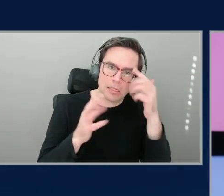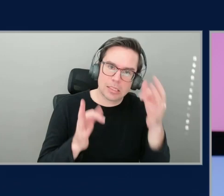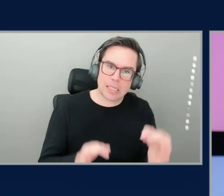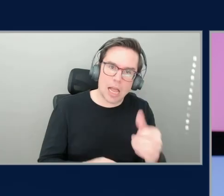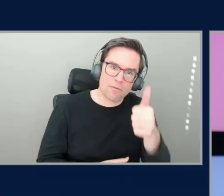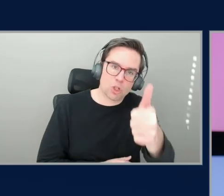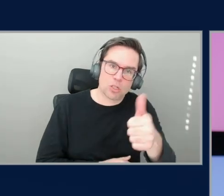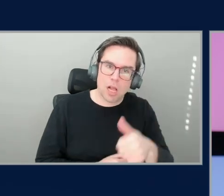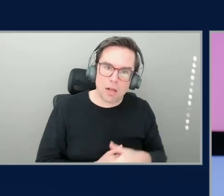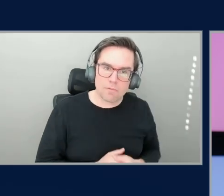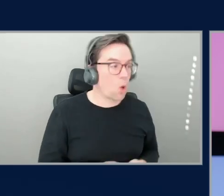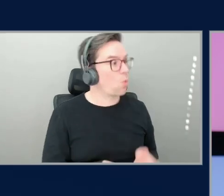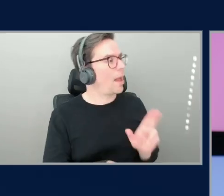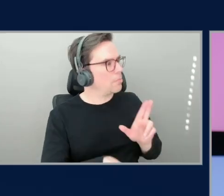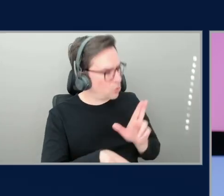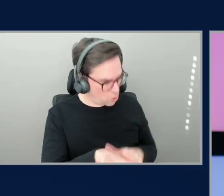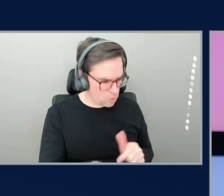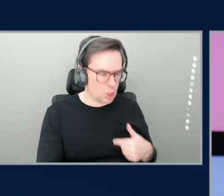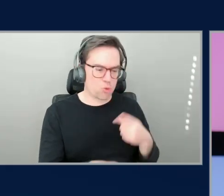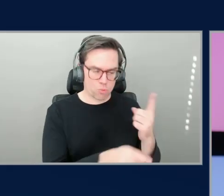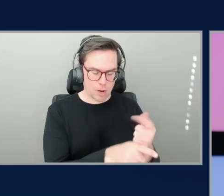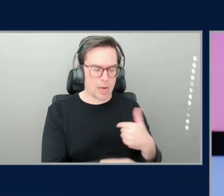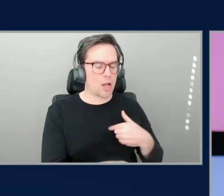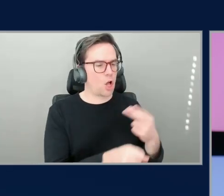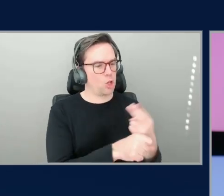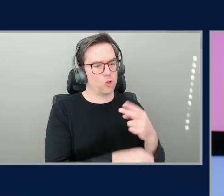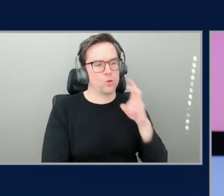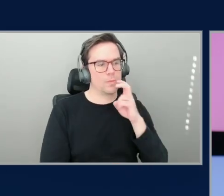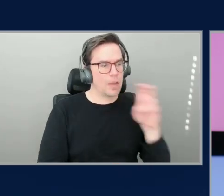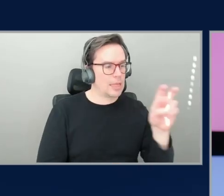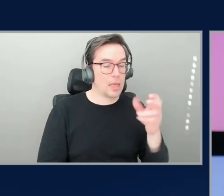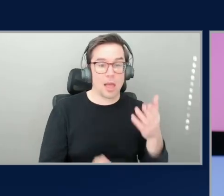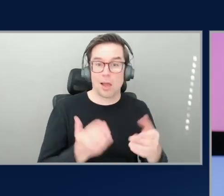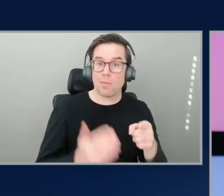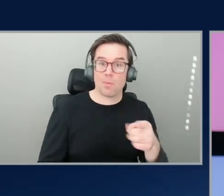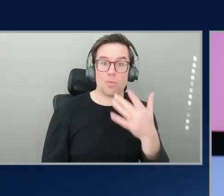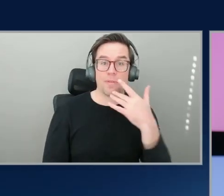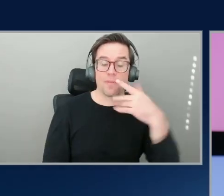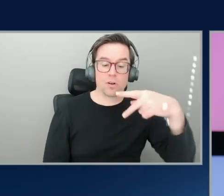Python, right? You may not want to adopt Perl, because Perl is as old as a T-Rex.